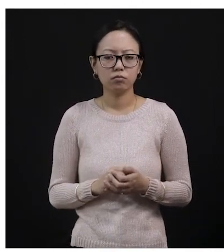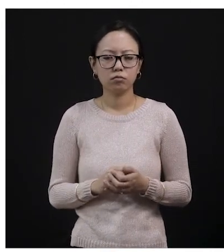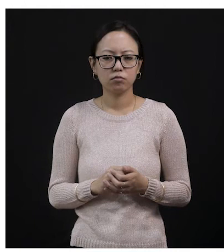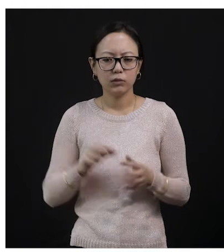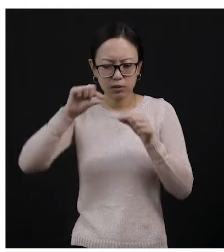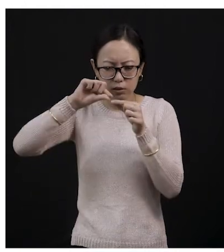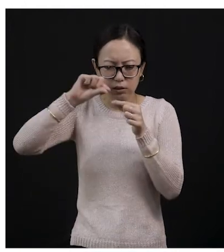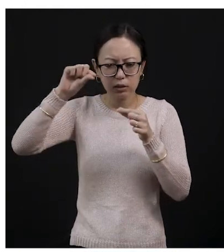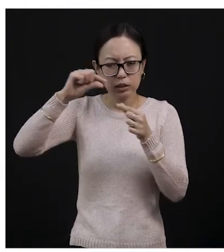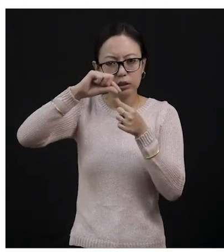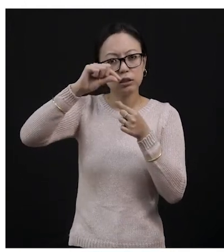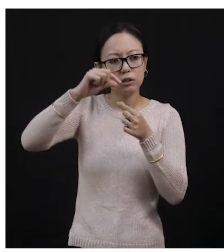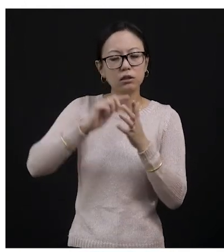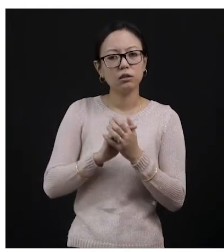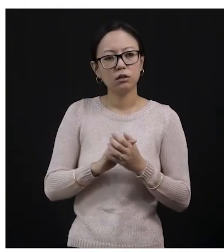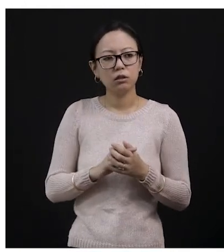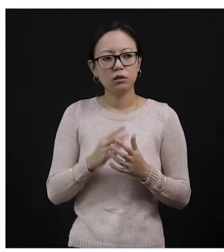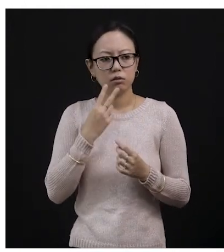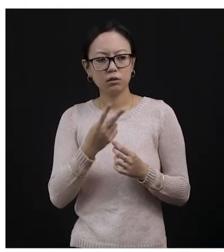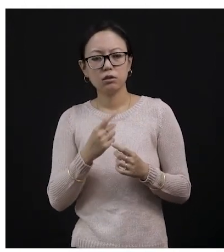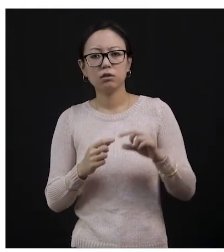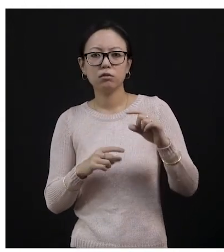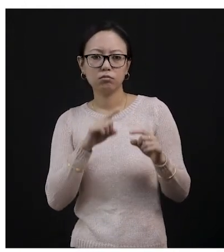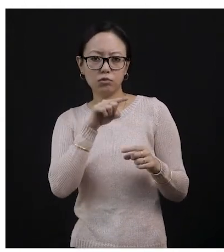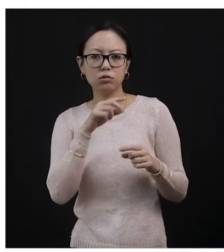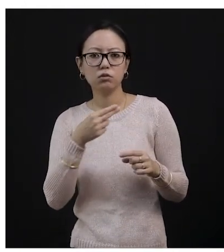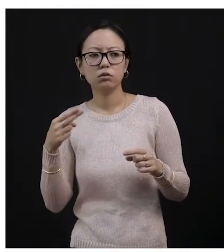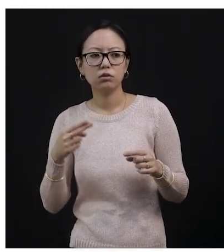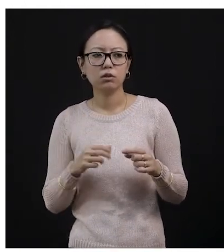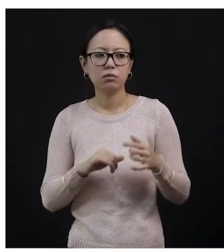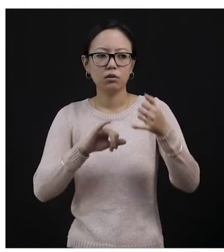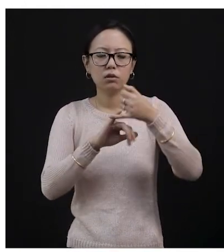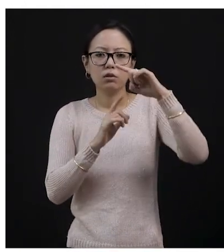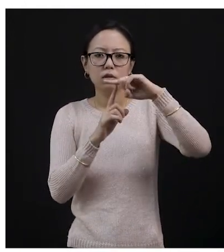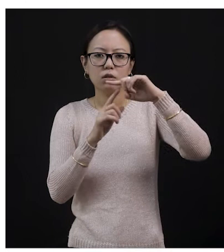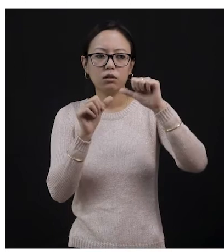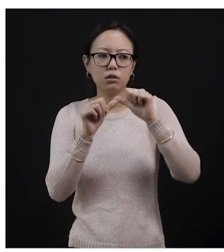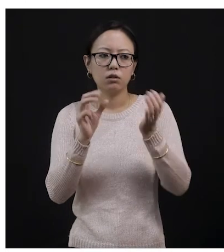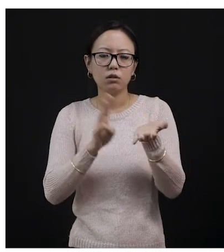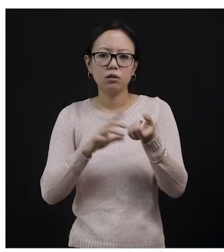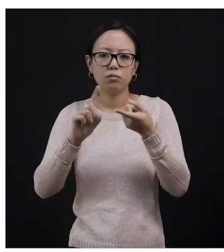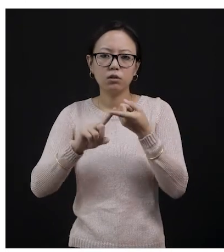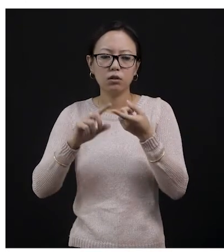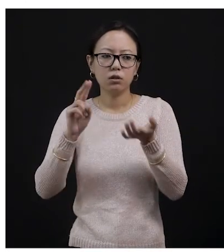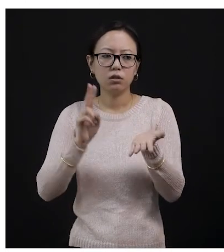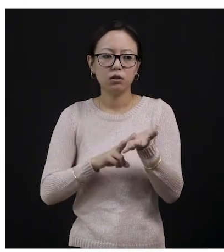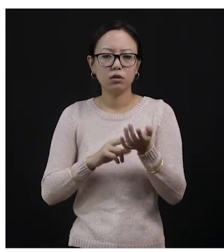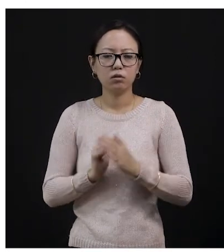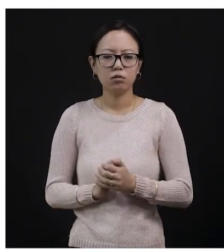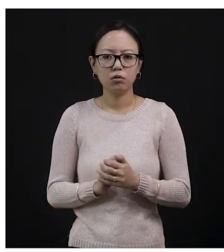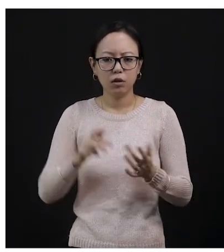long parts are known as the stamen. Okay, and inside the inner one, the thick one, is known as